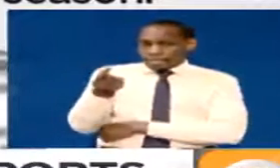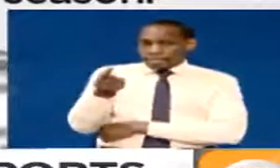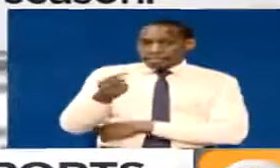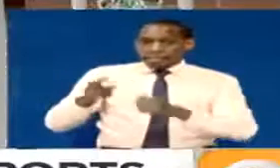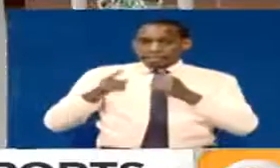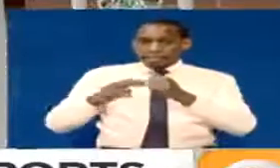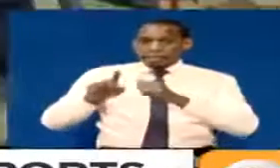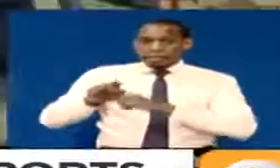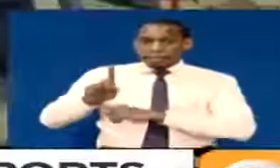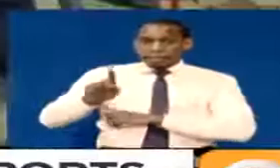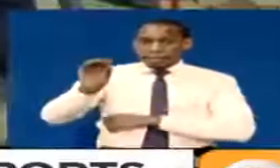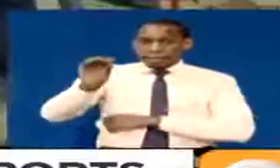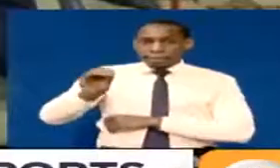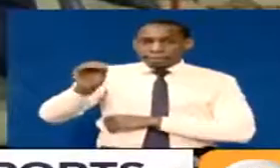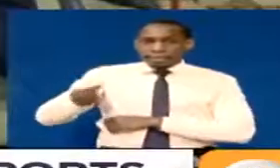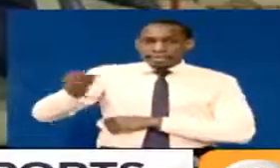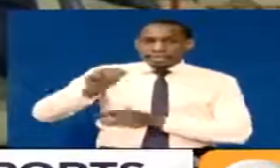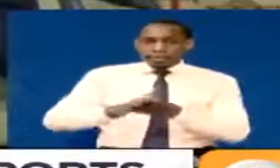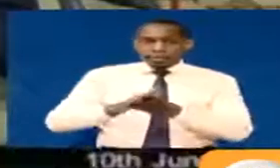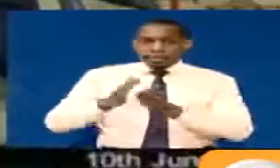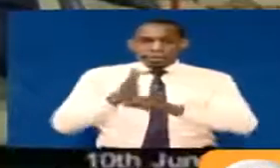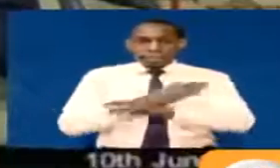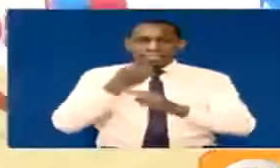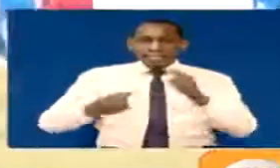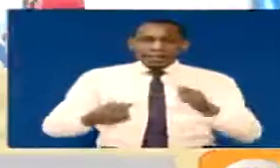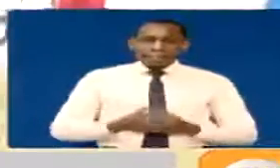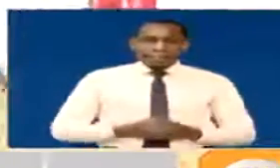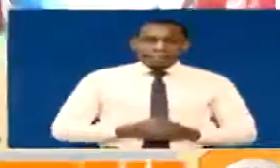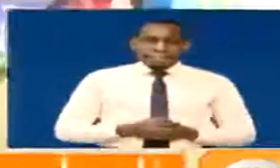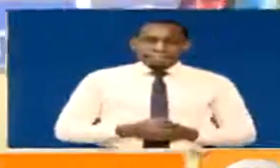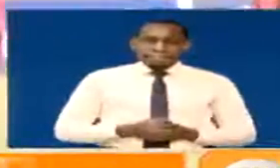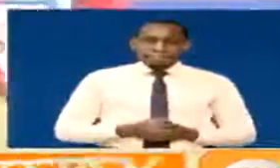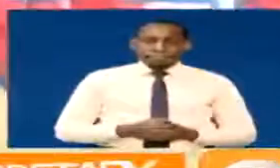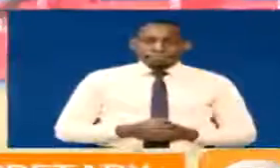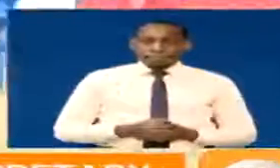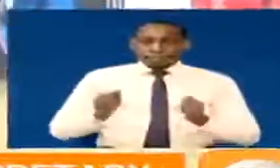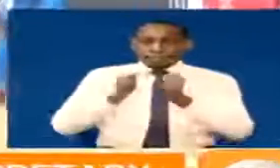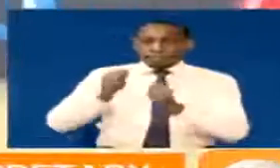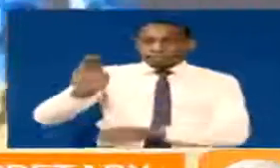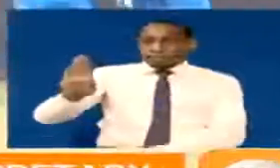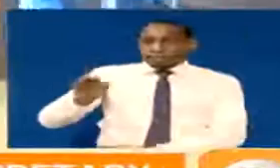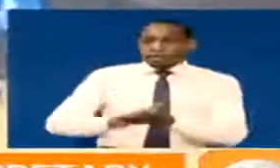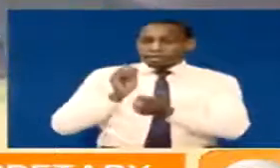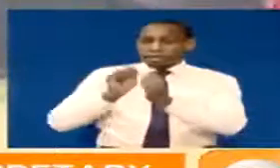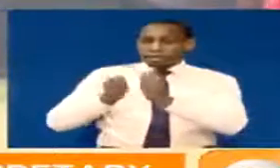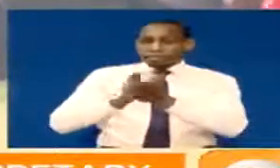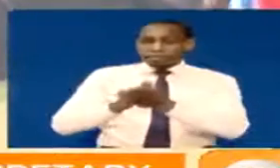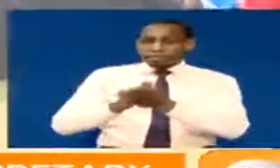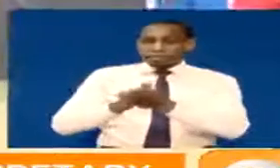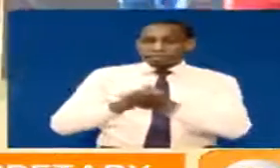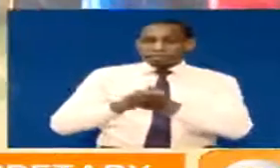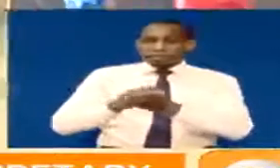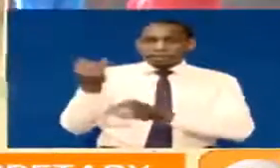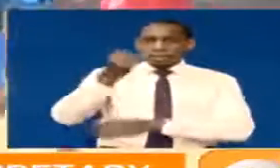a 7.1% increase from last year. 15 billion for the Sports, Arts and